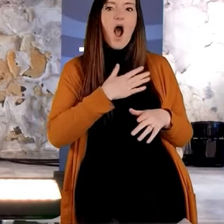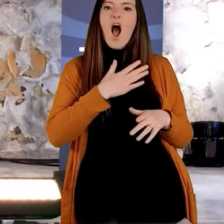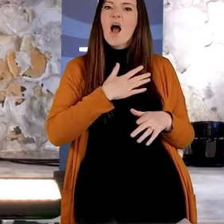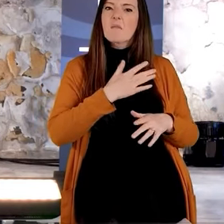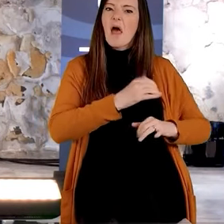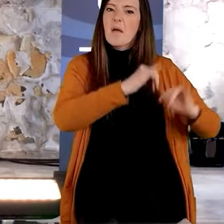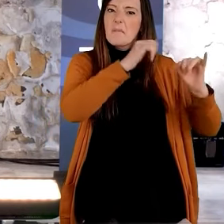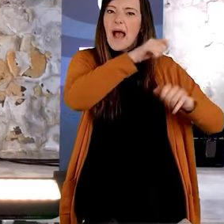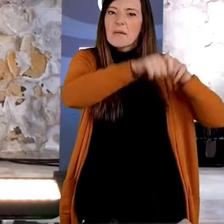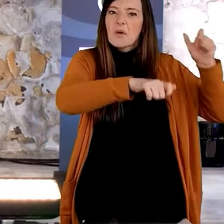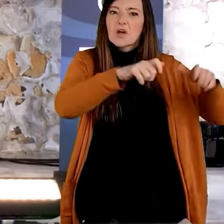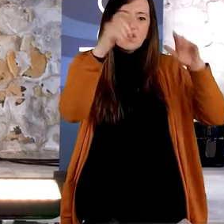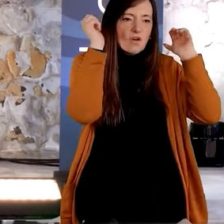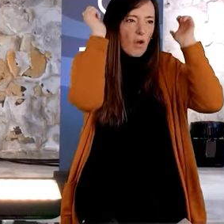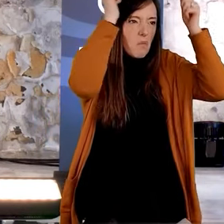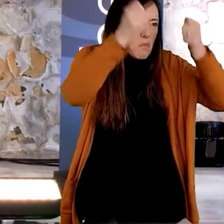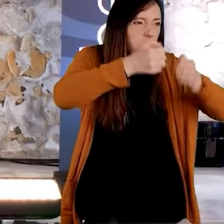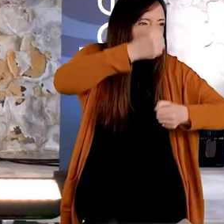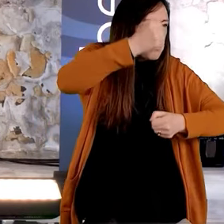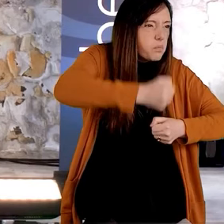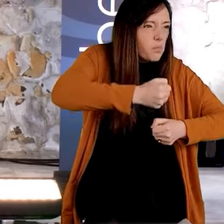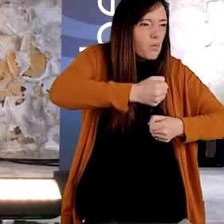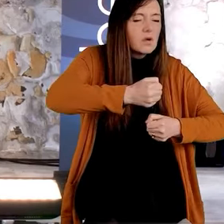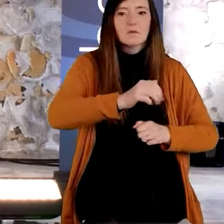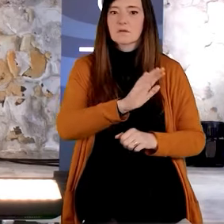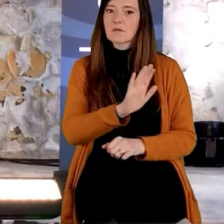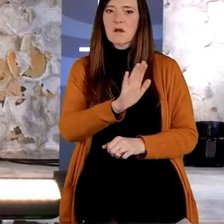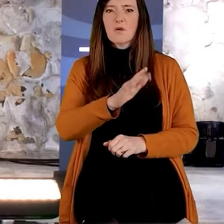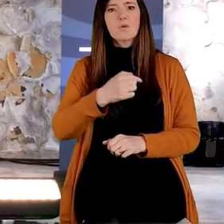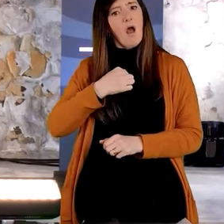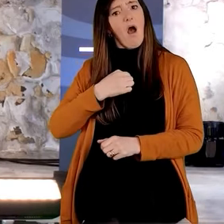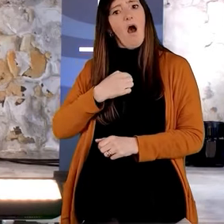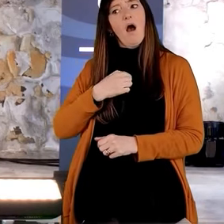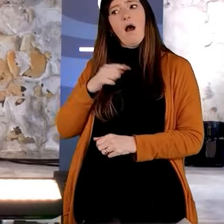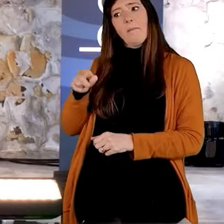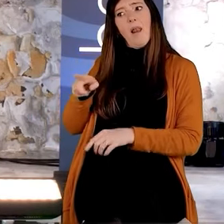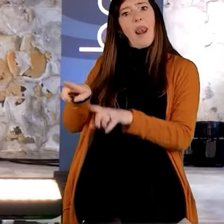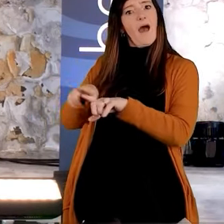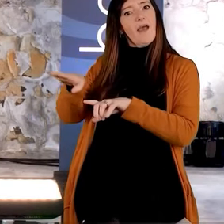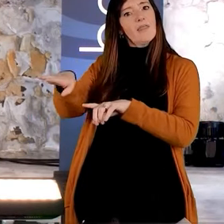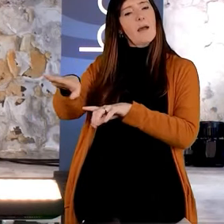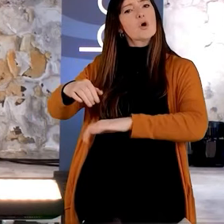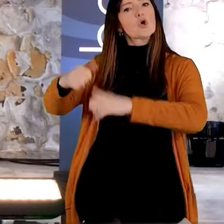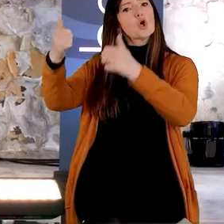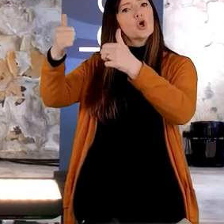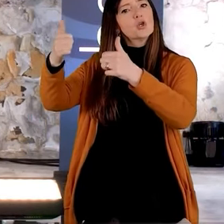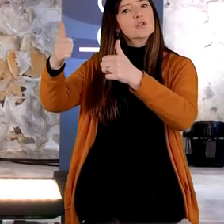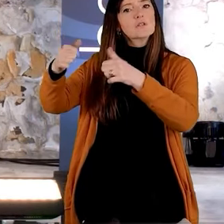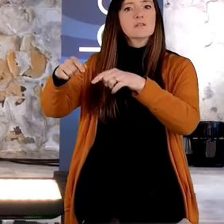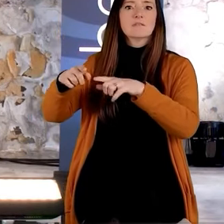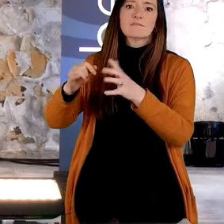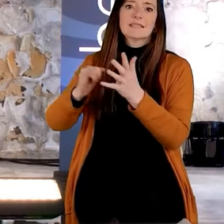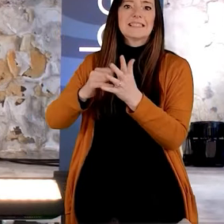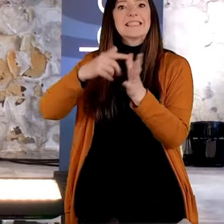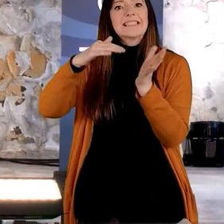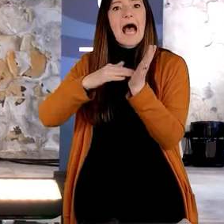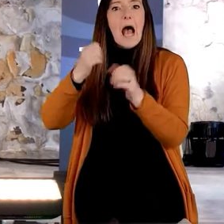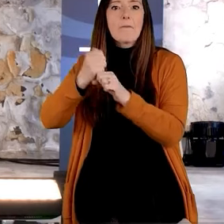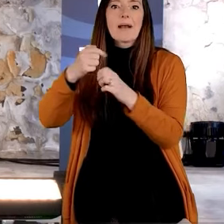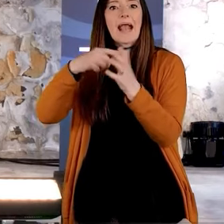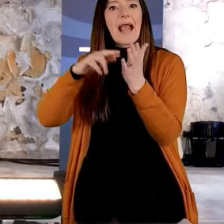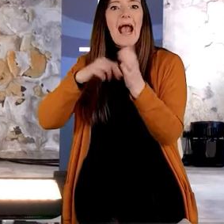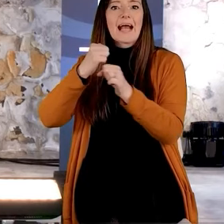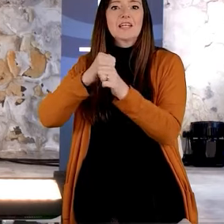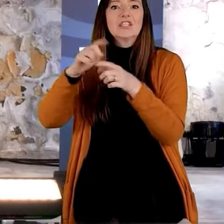say, well, I want to be Frodo or Aragorn or Gandalf or maybe Sam Gamgee. Of course we do. And the problem with